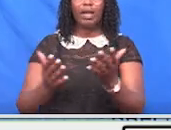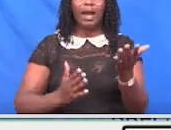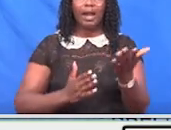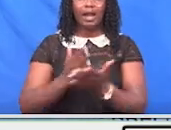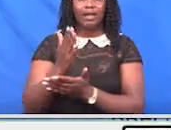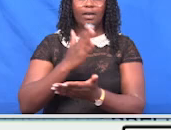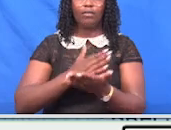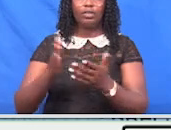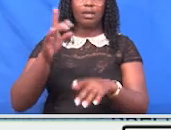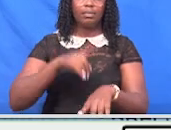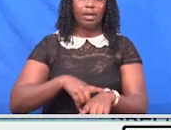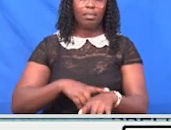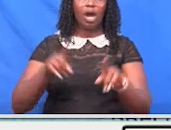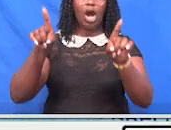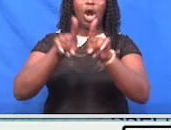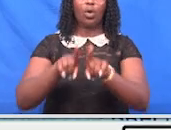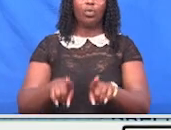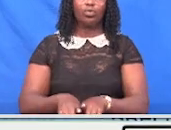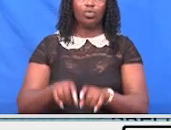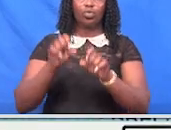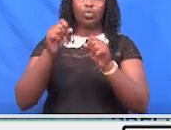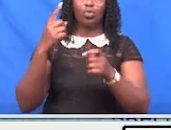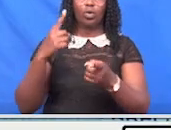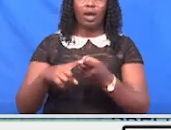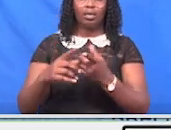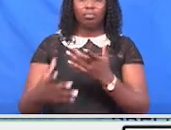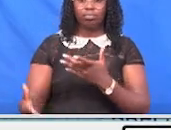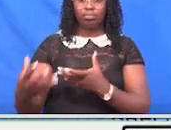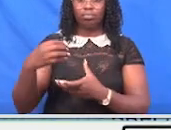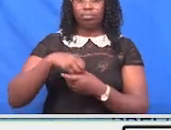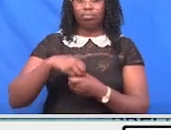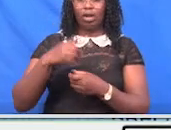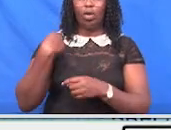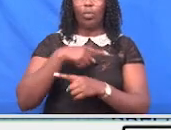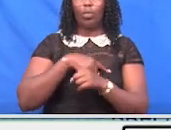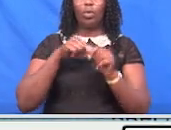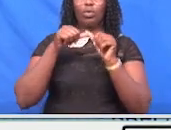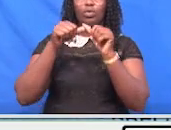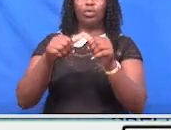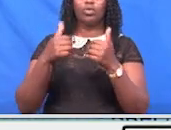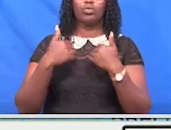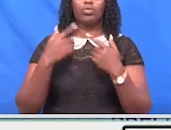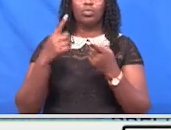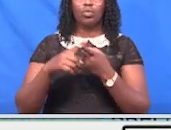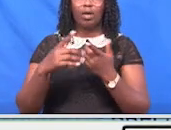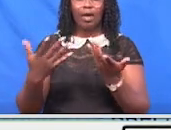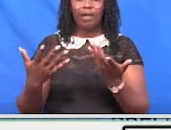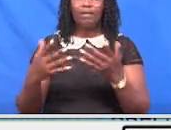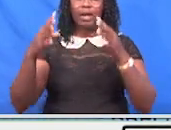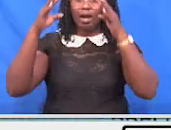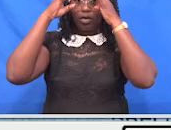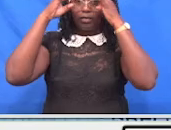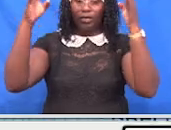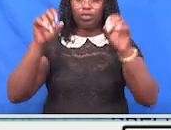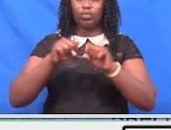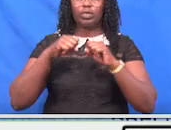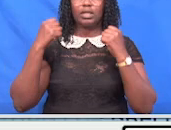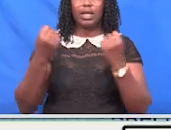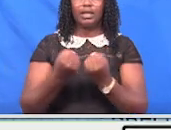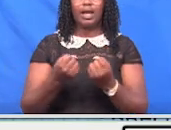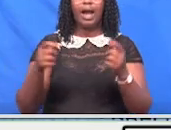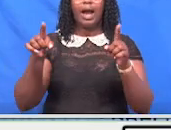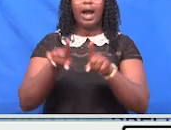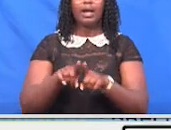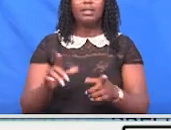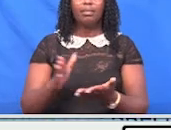time, and you can be able to recoup. So we continue to have a vibrant and innovative society, as one of our